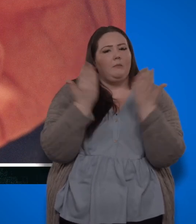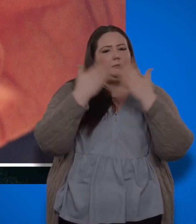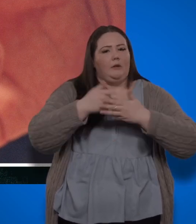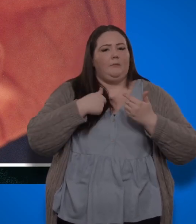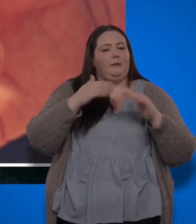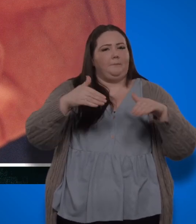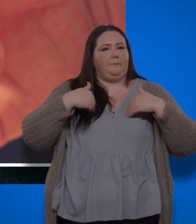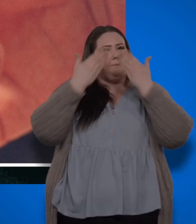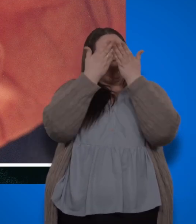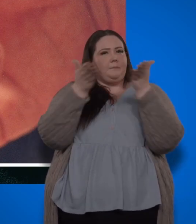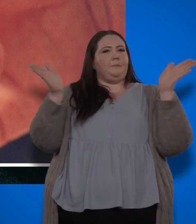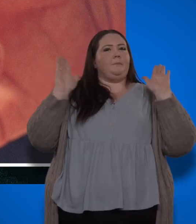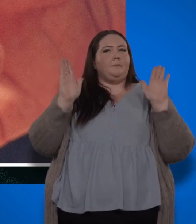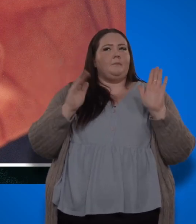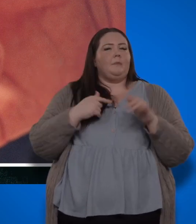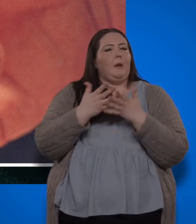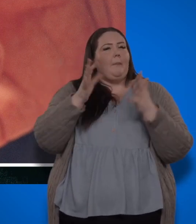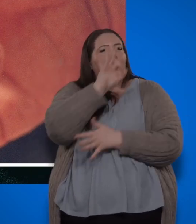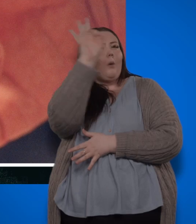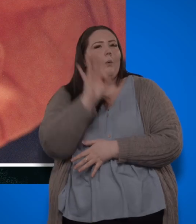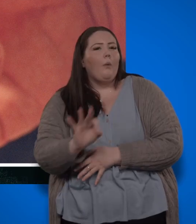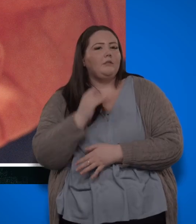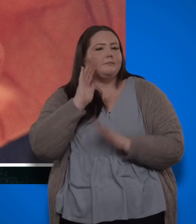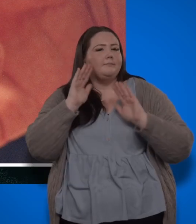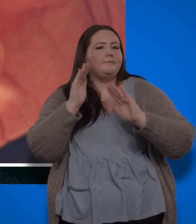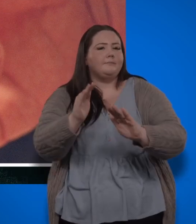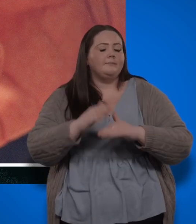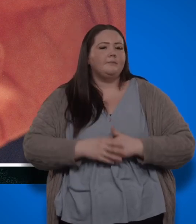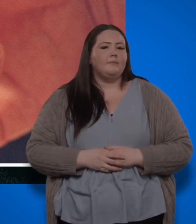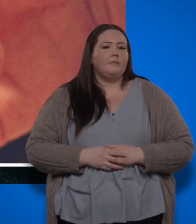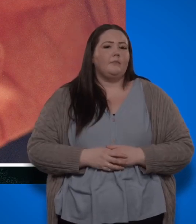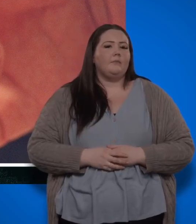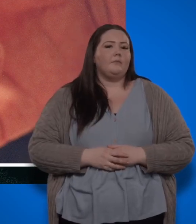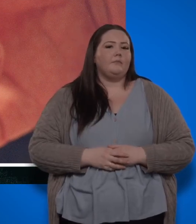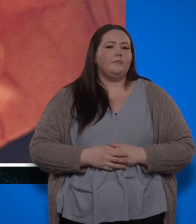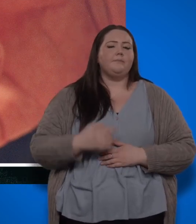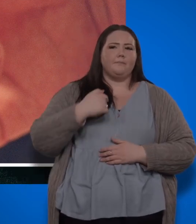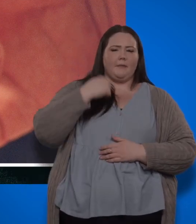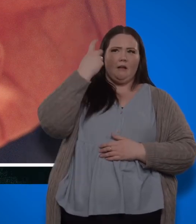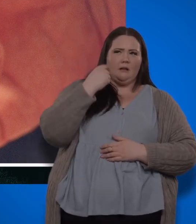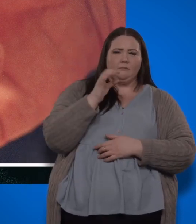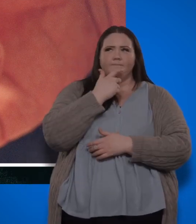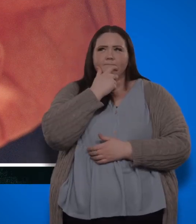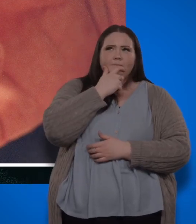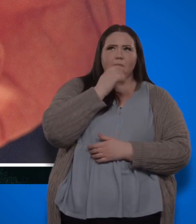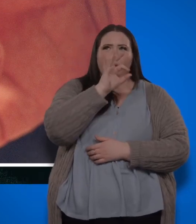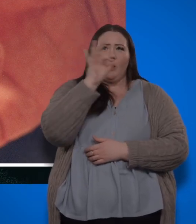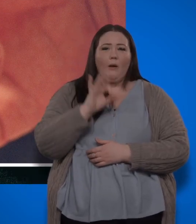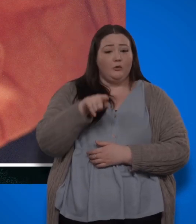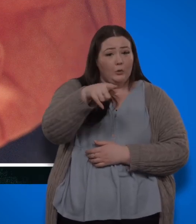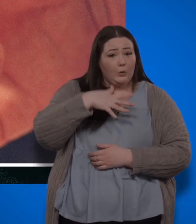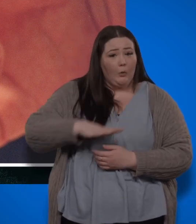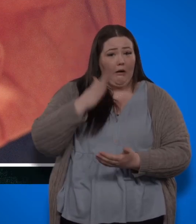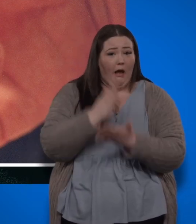big questions. And if you come expecting some nice, slick answers to big questions, you're going to be very